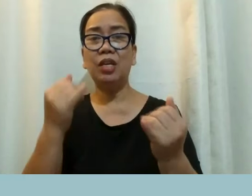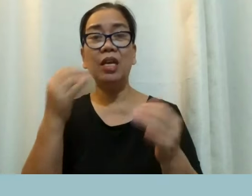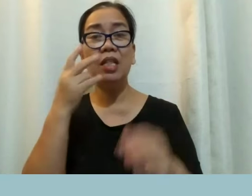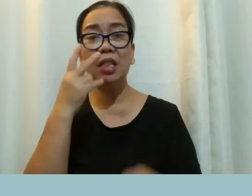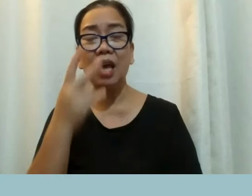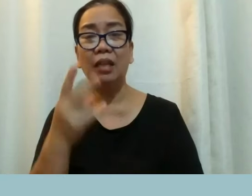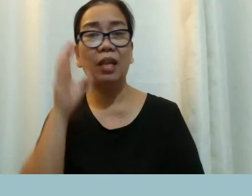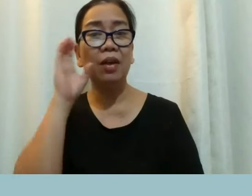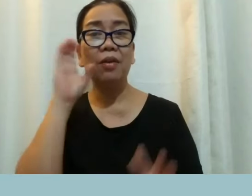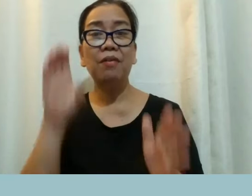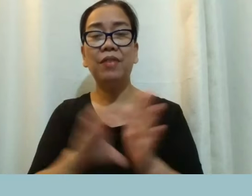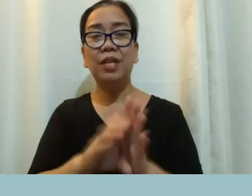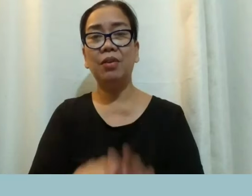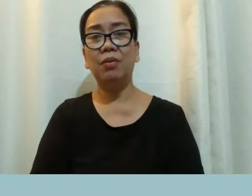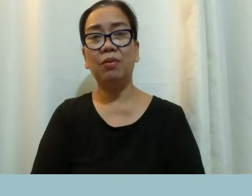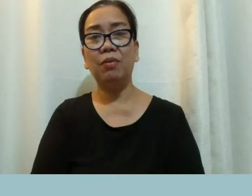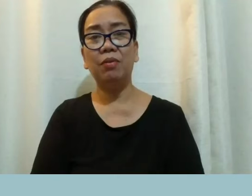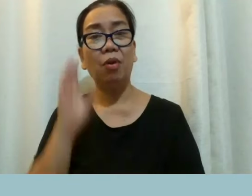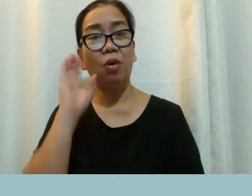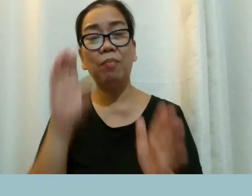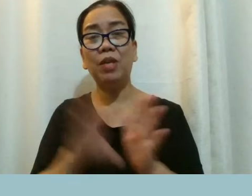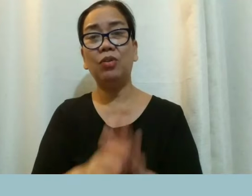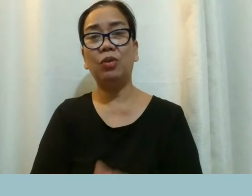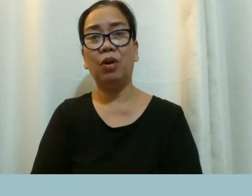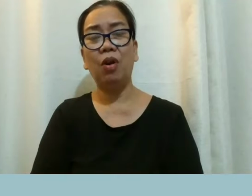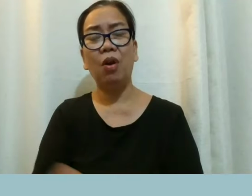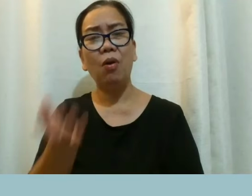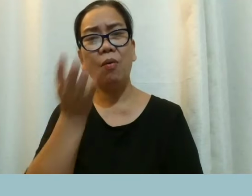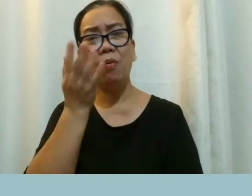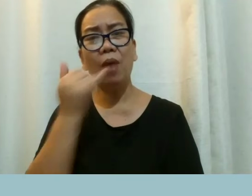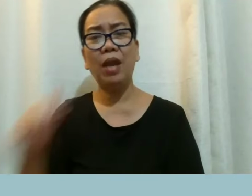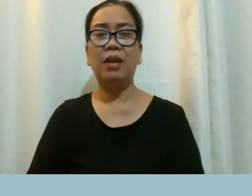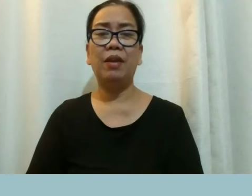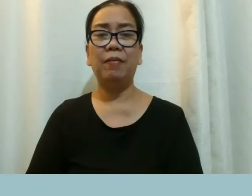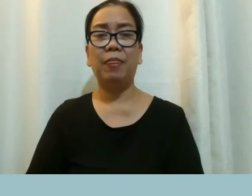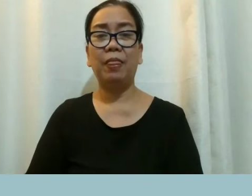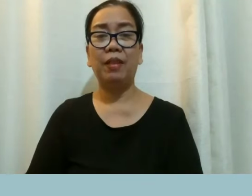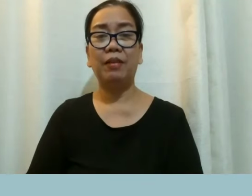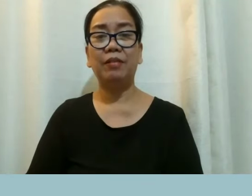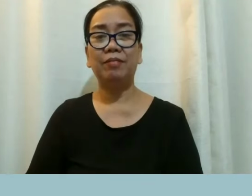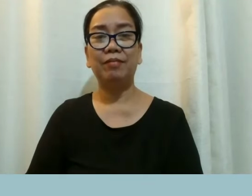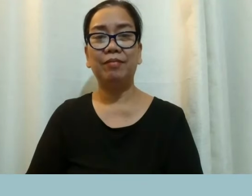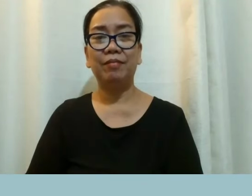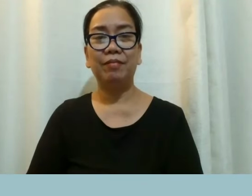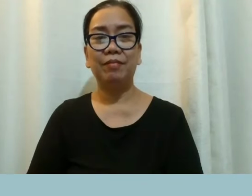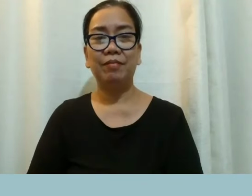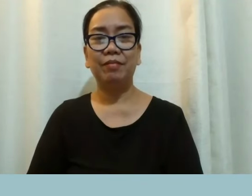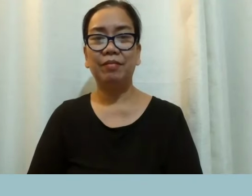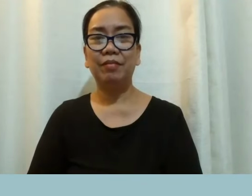image, in that video or picture. Why?